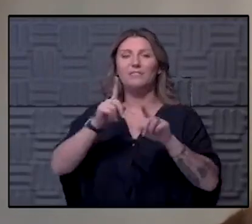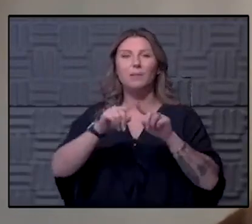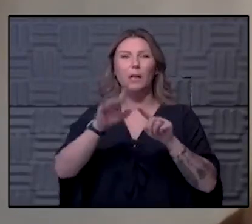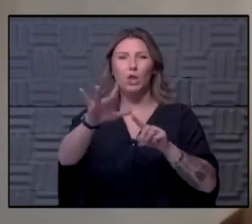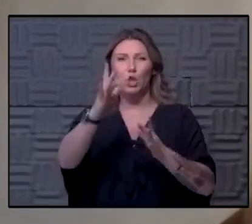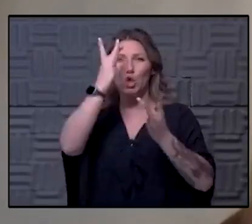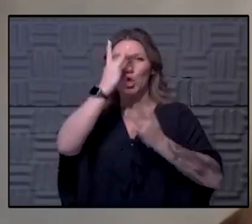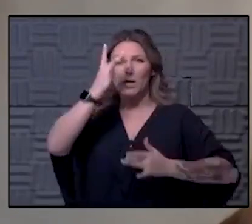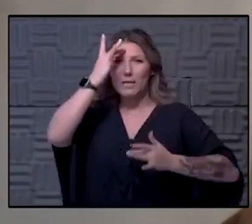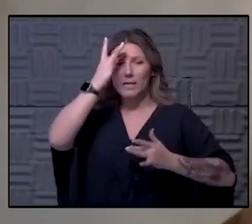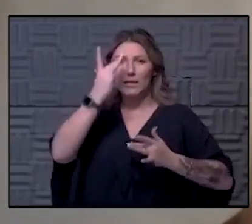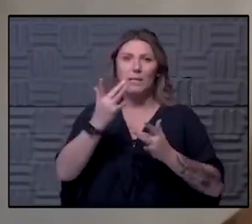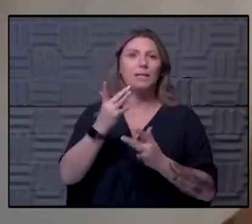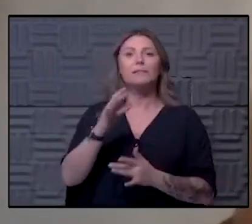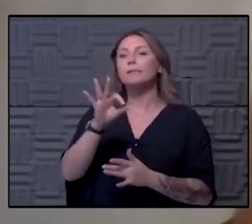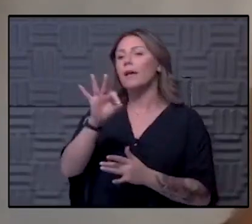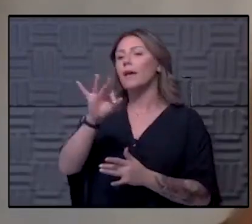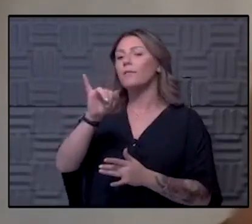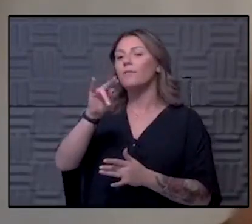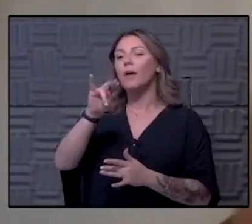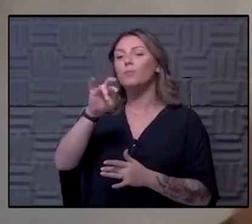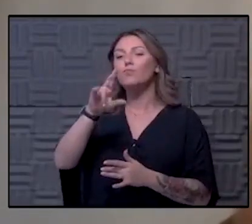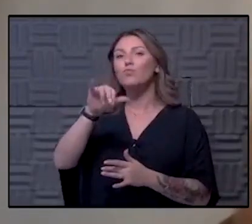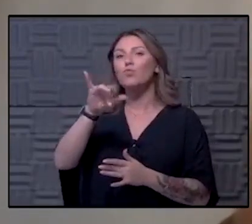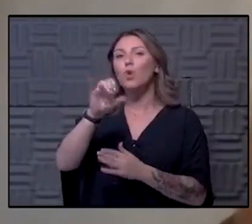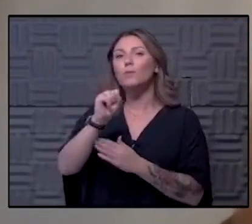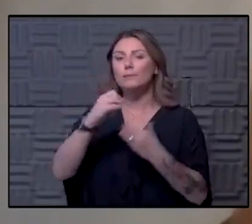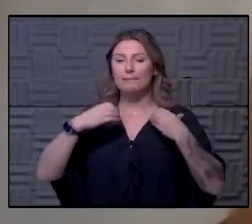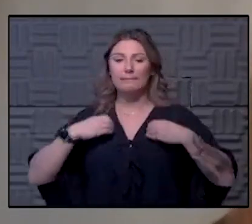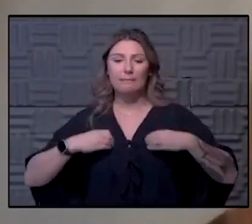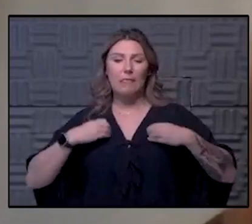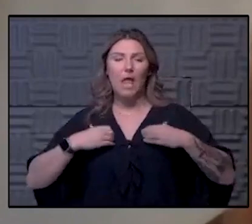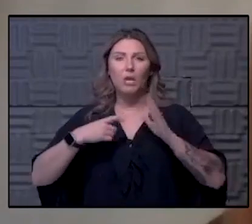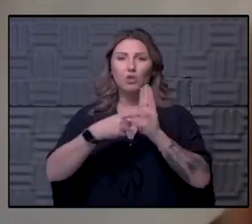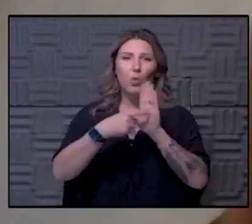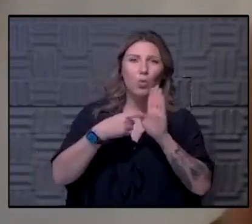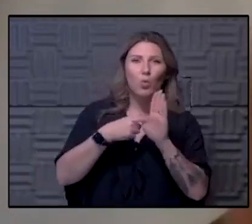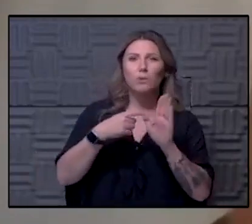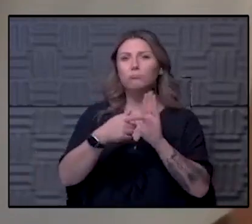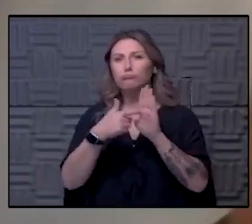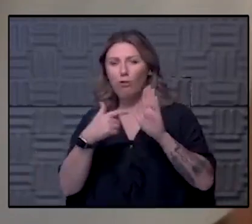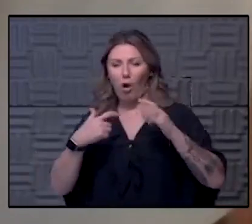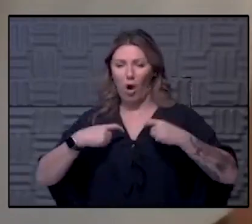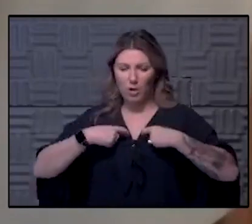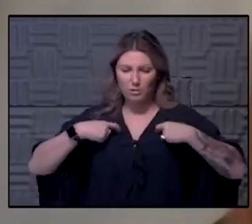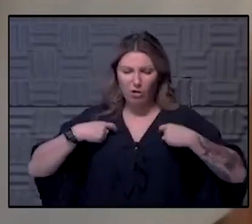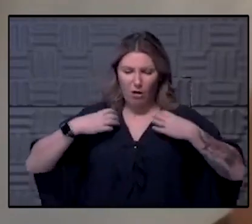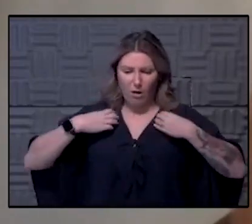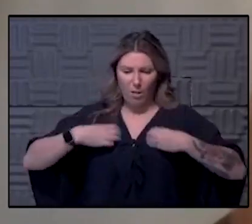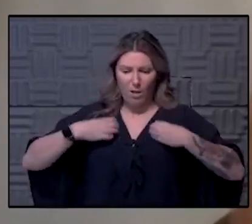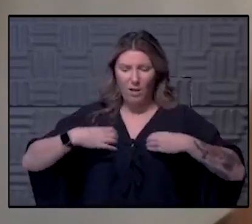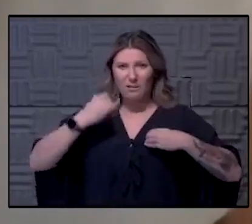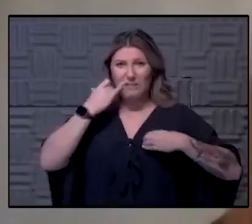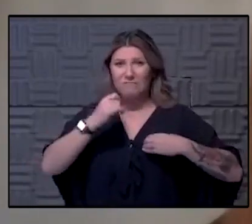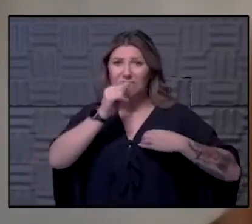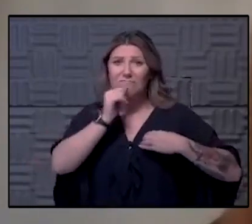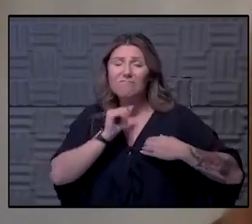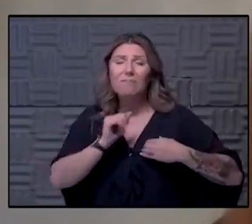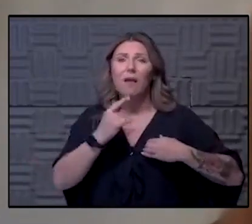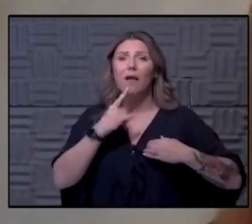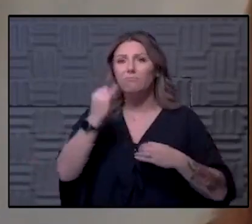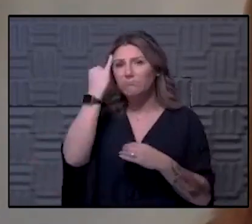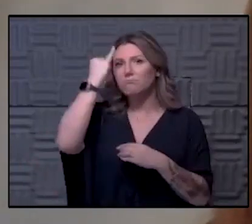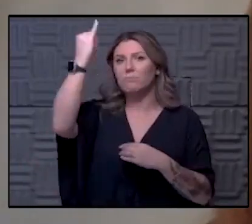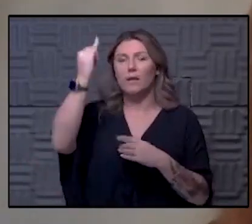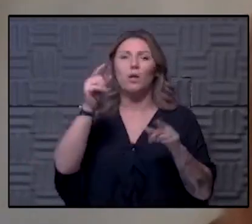get, is some fibrosis of their lungs. And so if that was something that the patient dealt with, I would